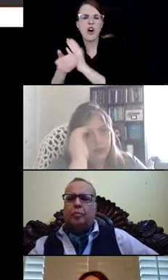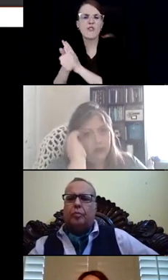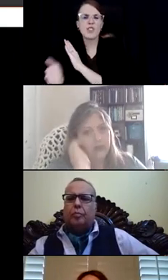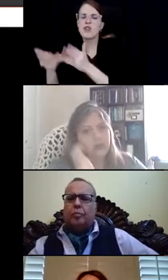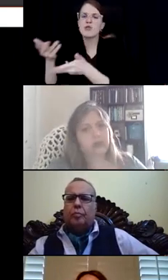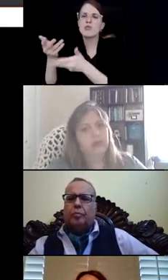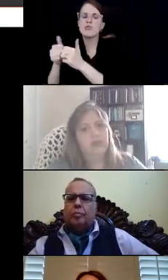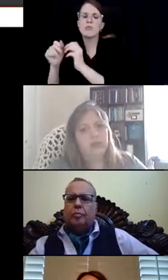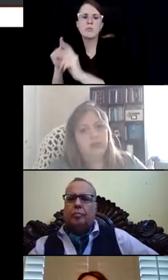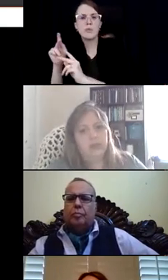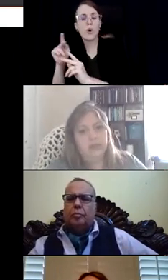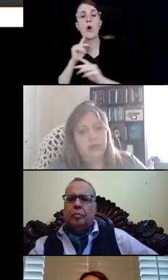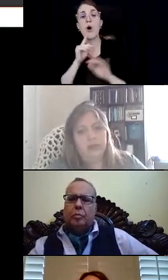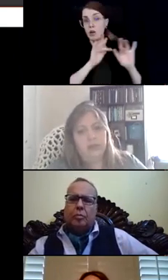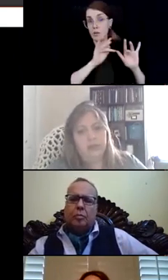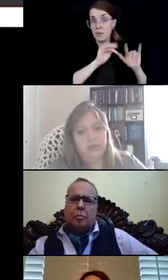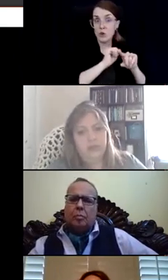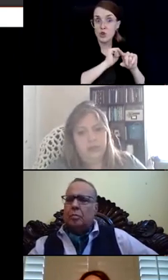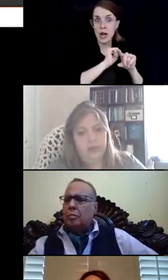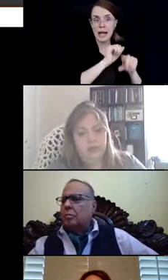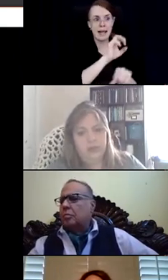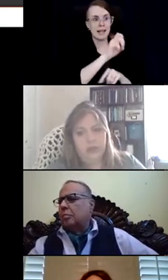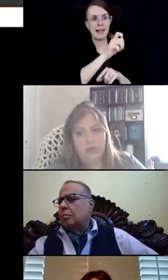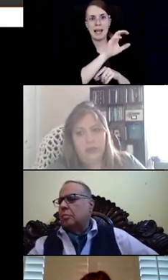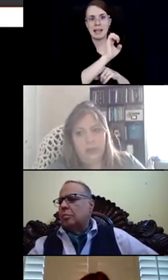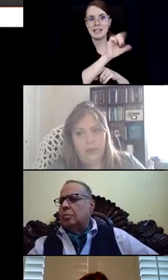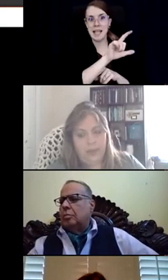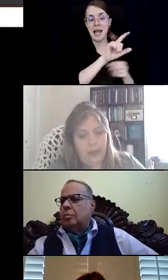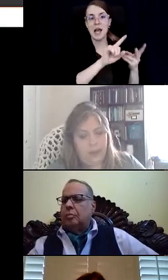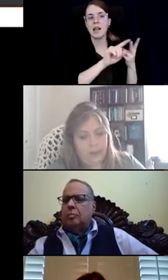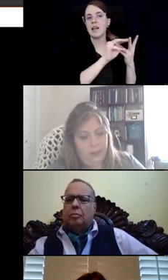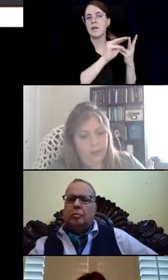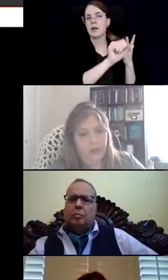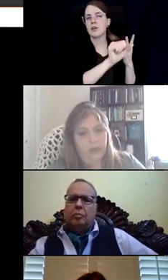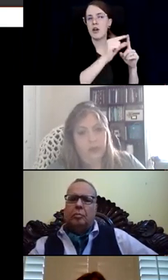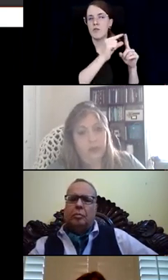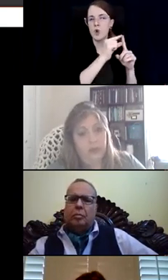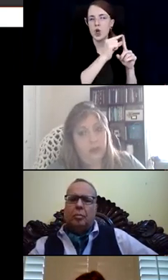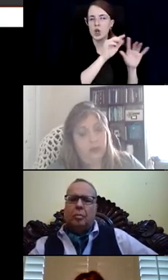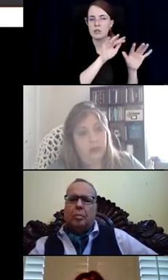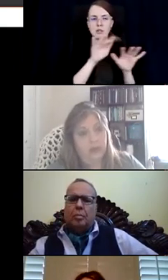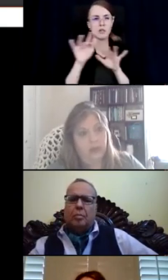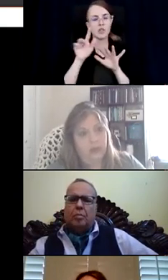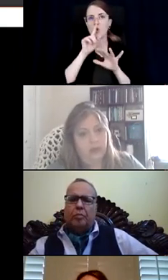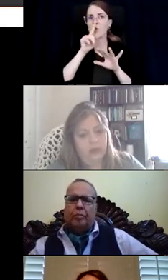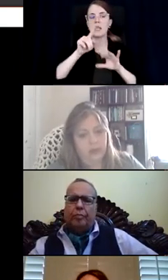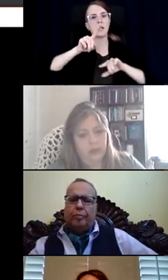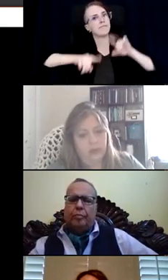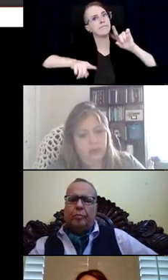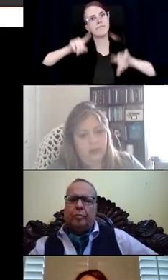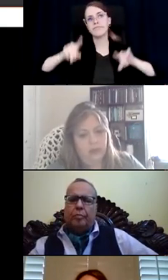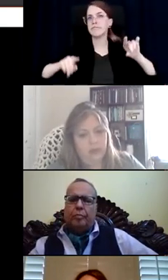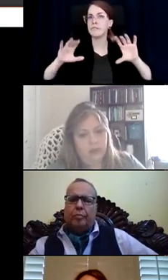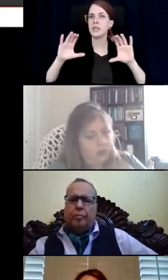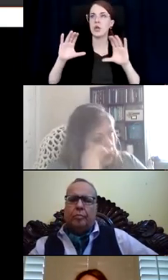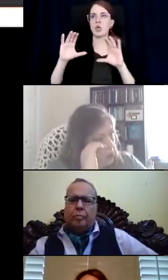from Excel and Microsoft Word. So really, you know, the spectrum of courses that are eligible